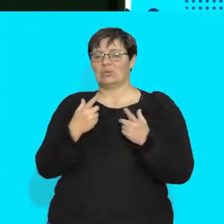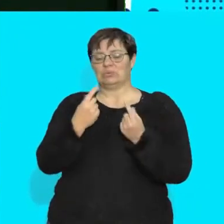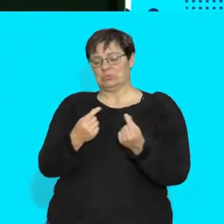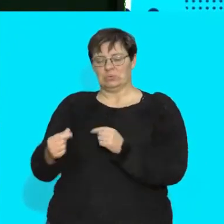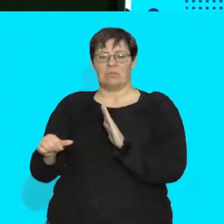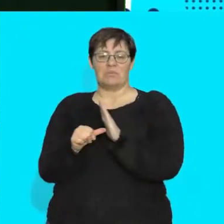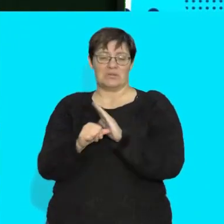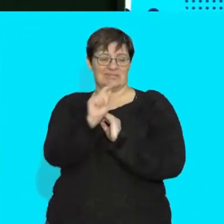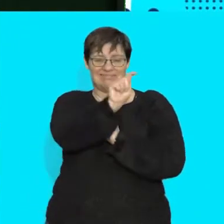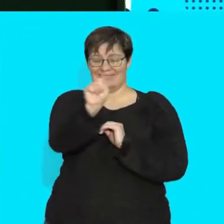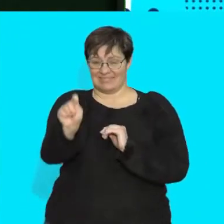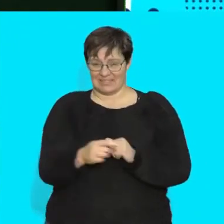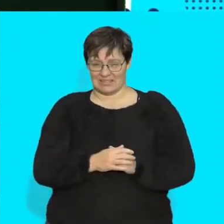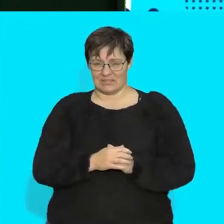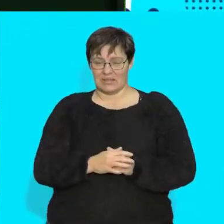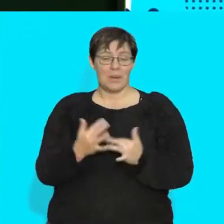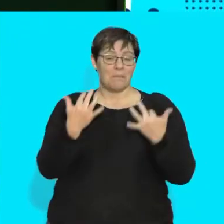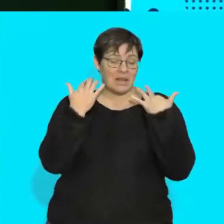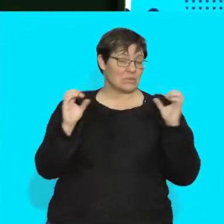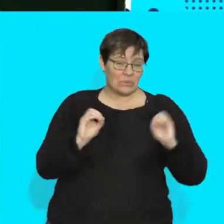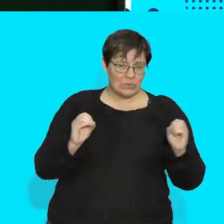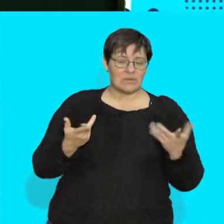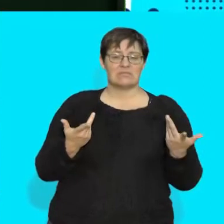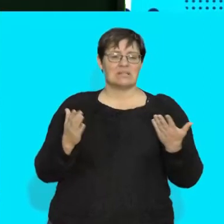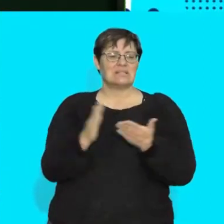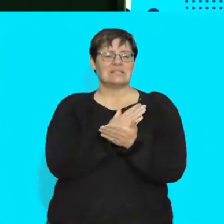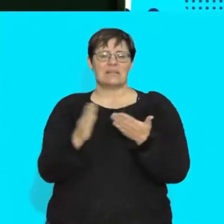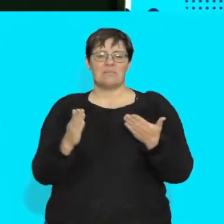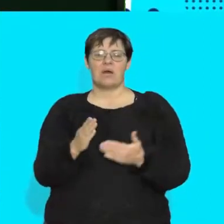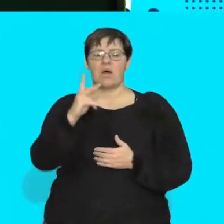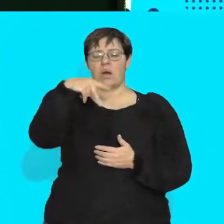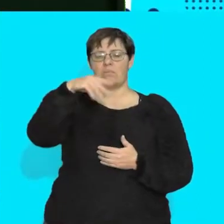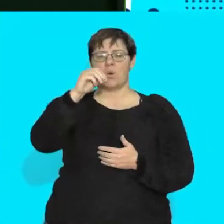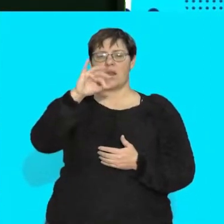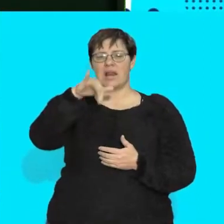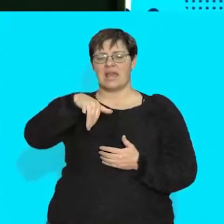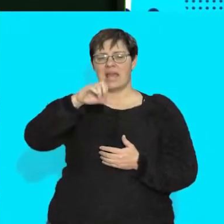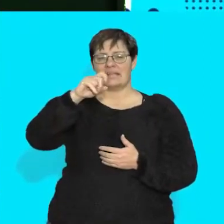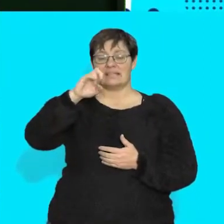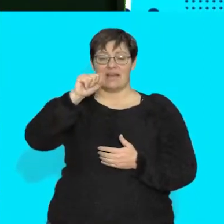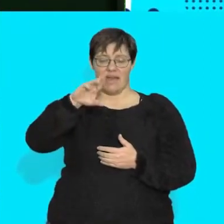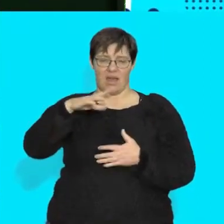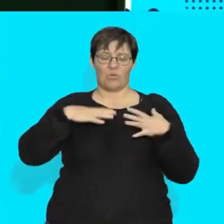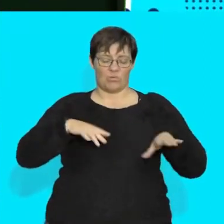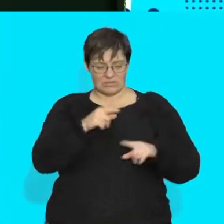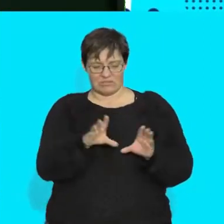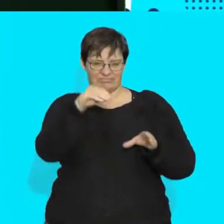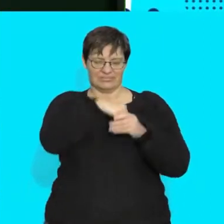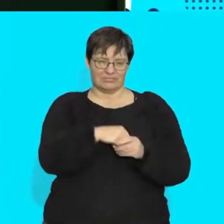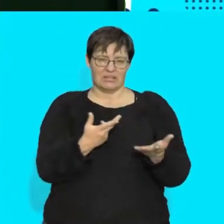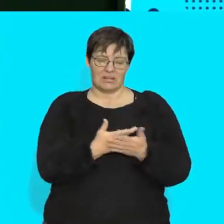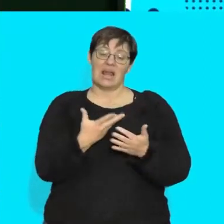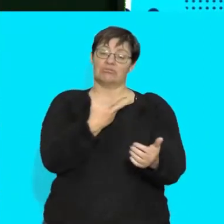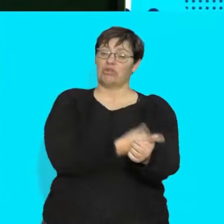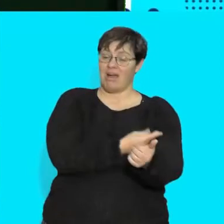that we use all over the place. Not only plastics, even in some of your polyesters, you might find a chlorine or so thrown in.